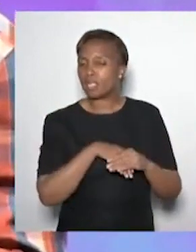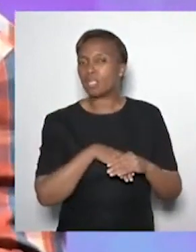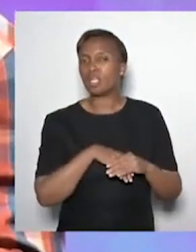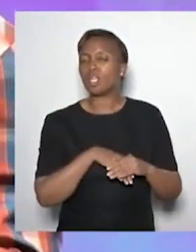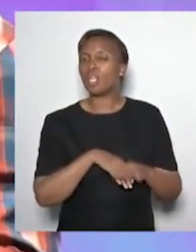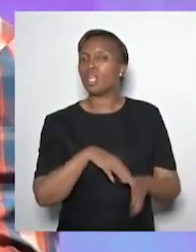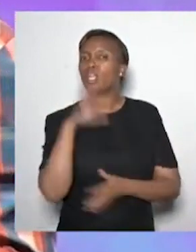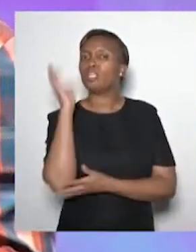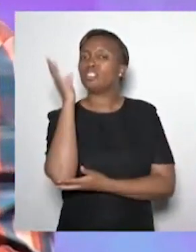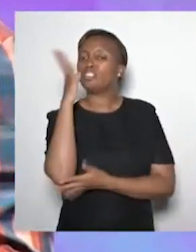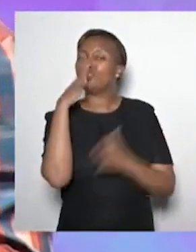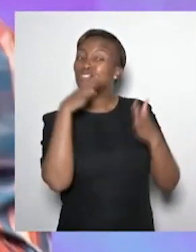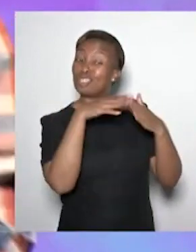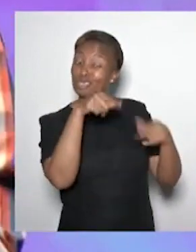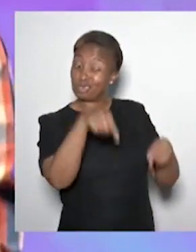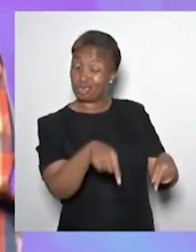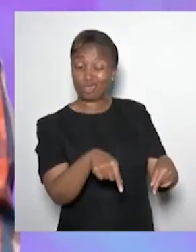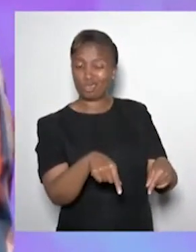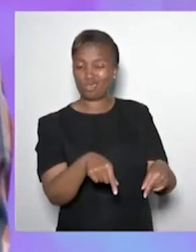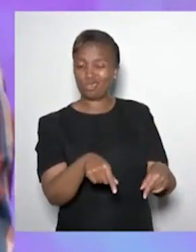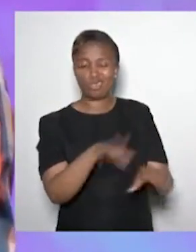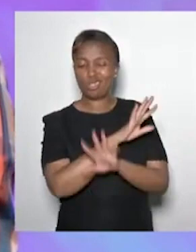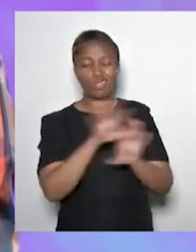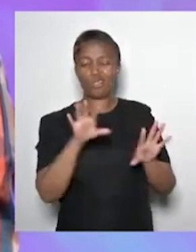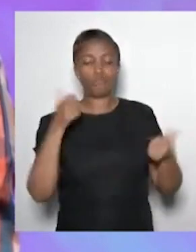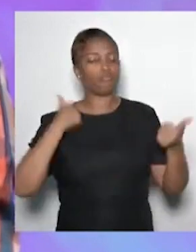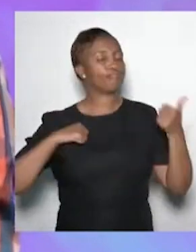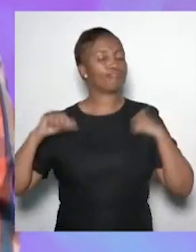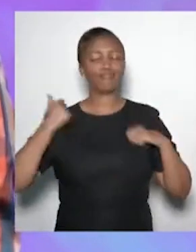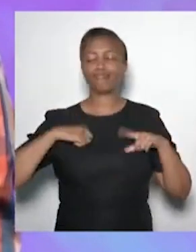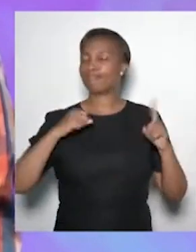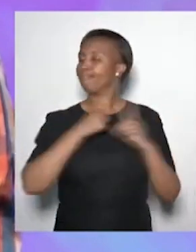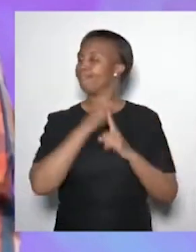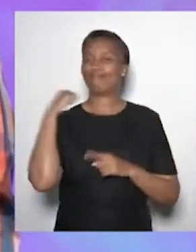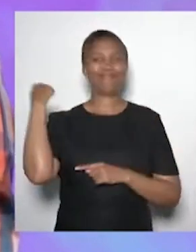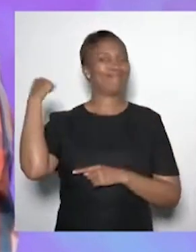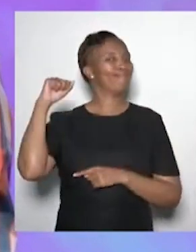church and not be an activist.